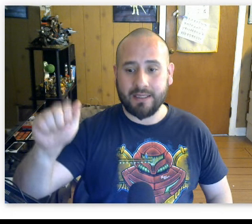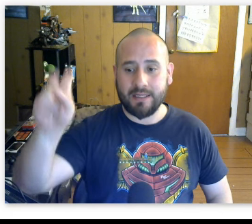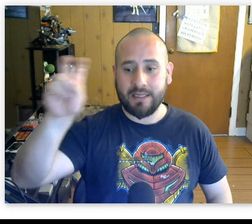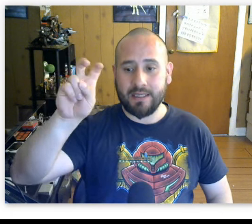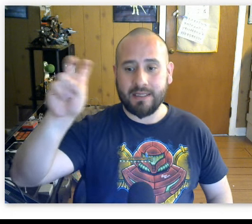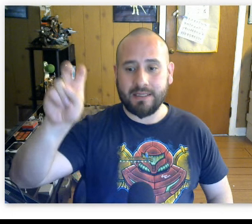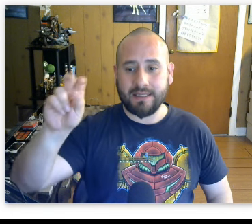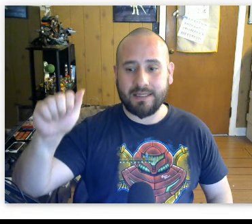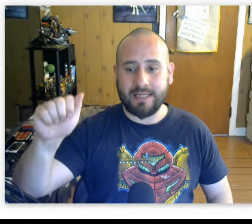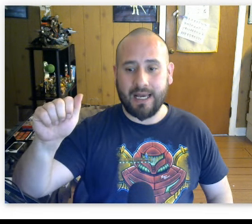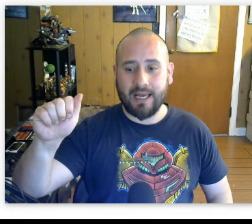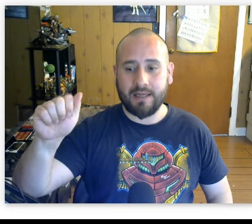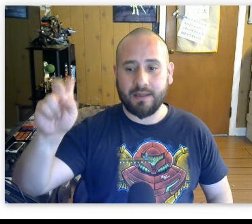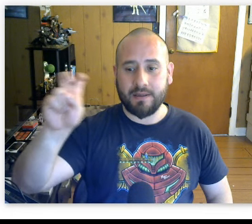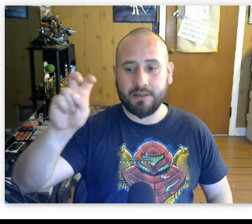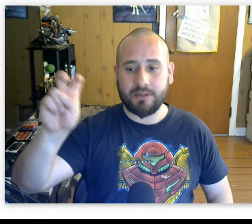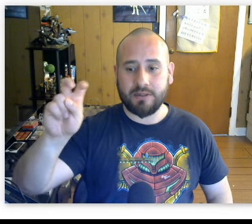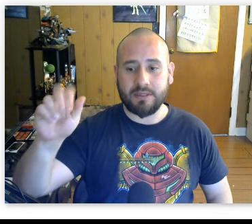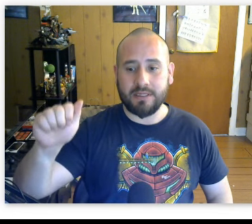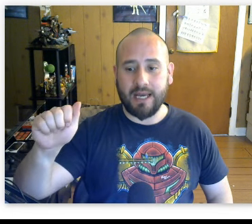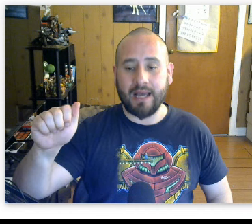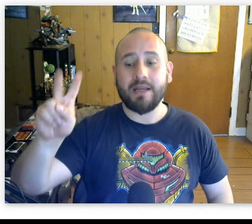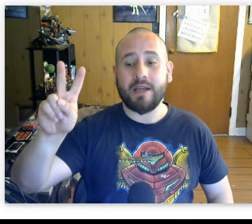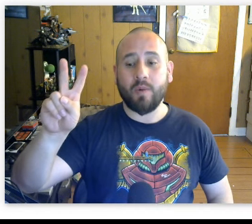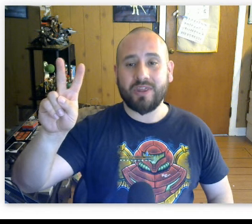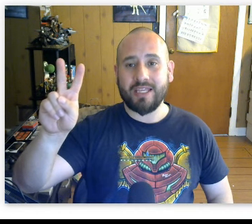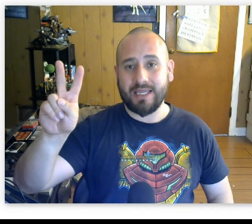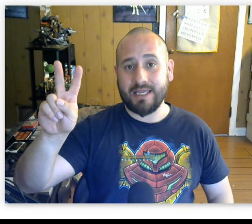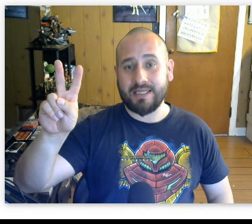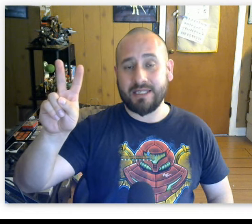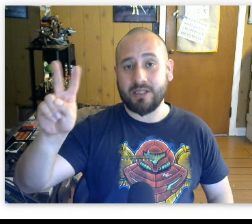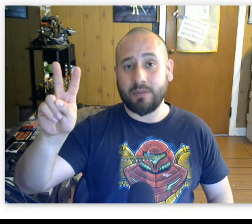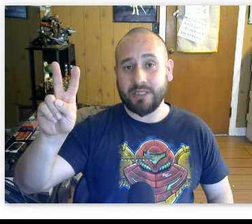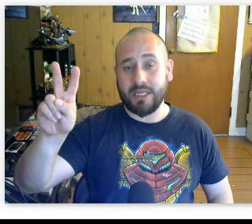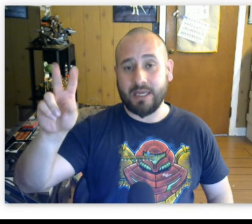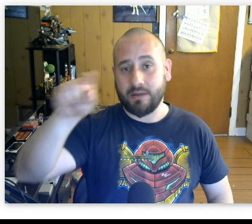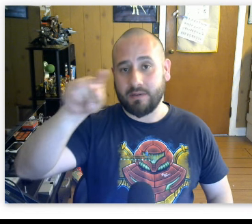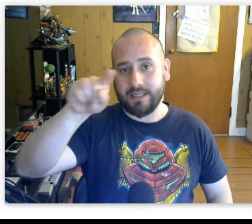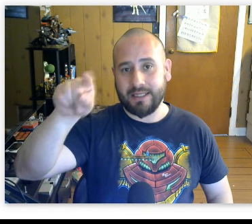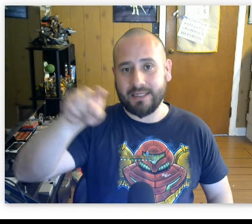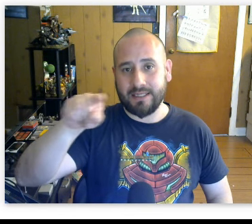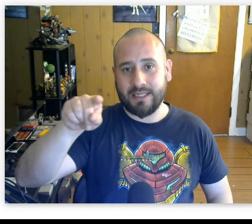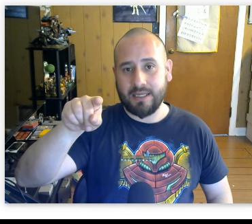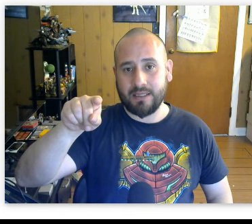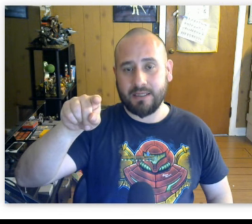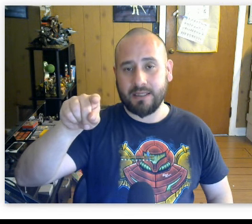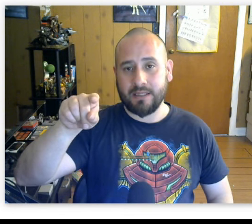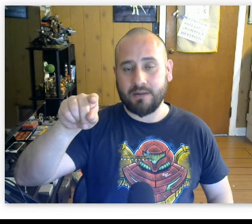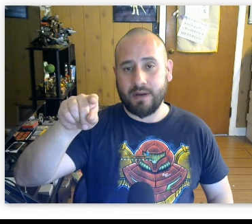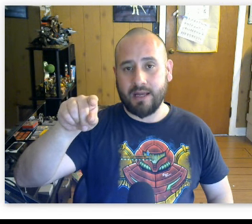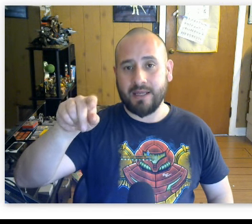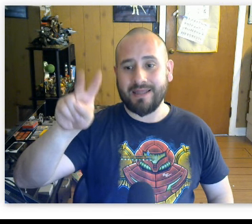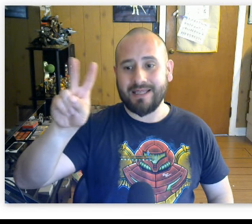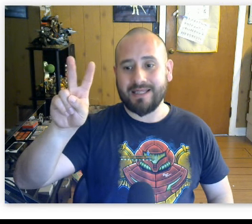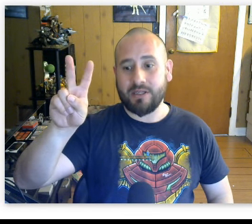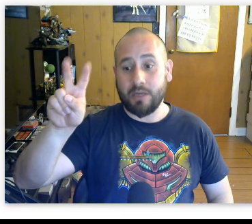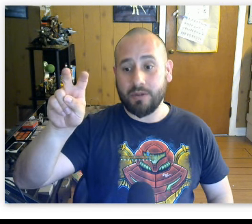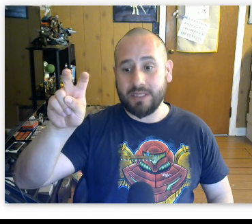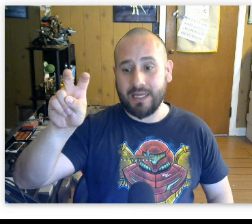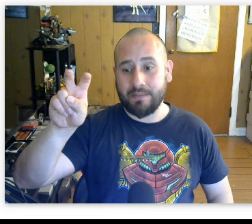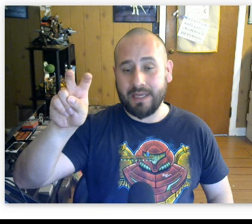A. Za. Za. Now what this is a double Z, right? This is a Z, right? This